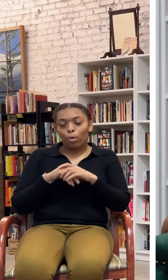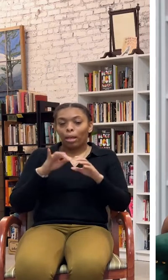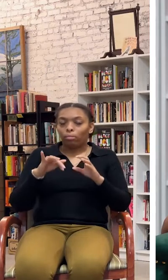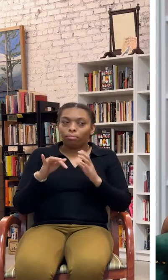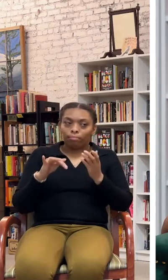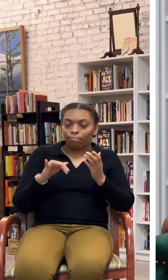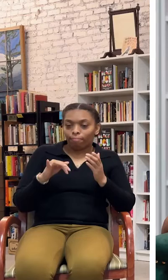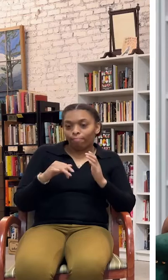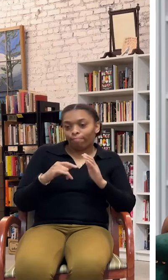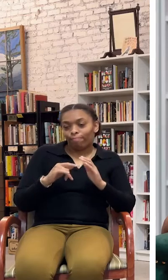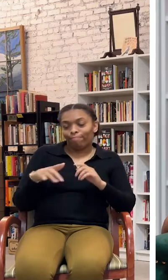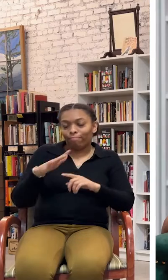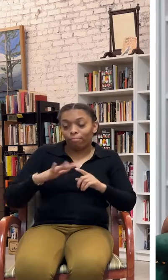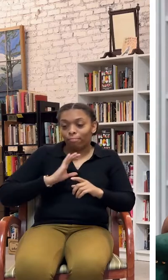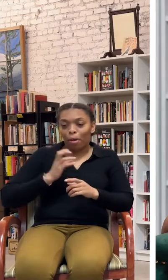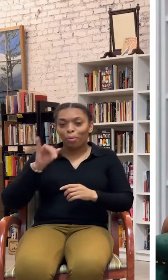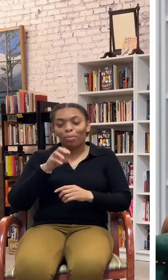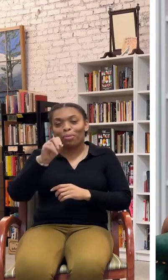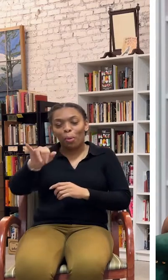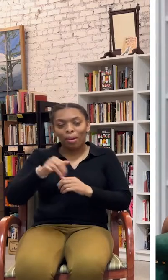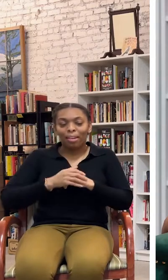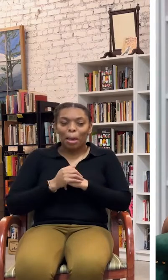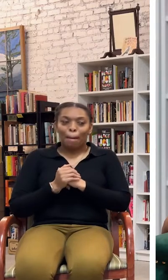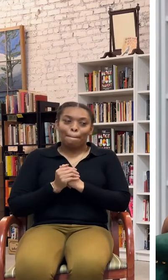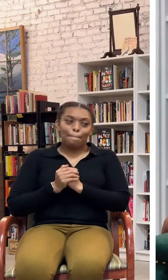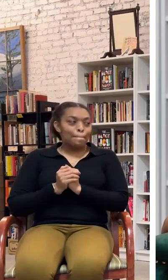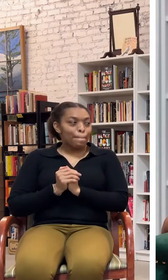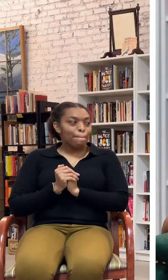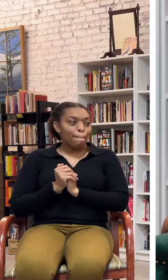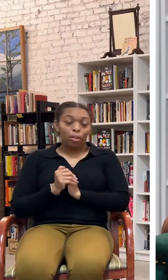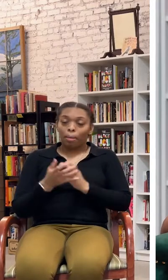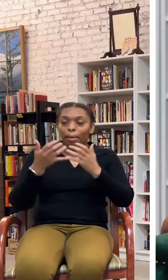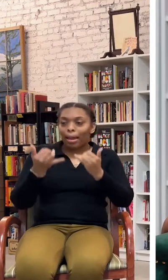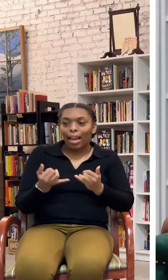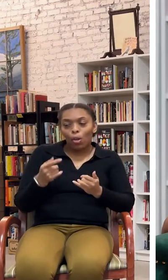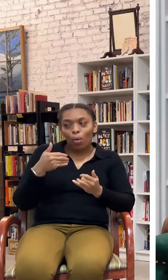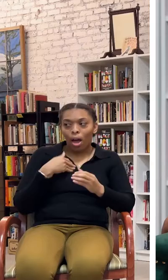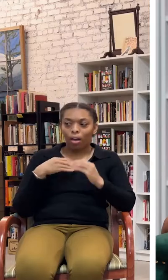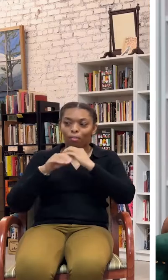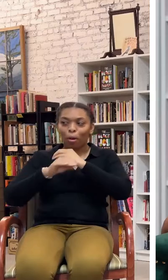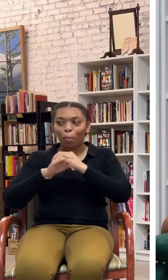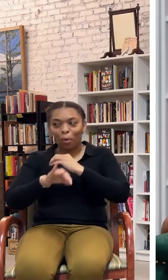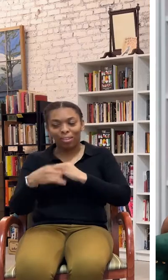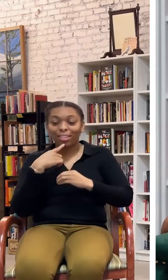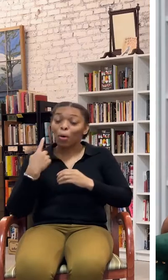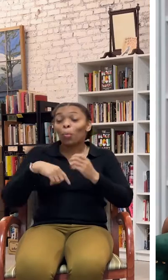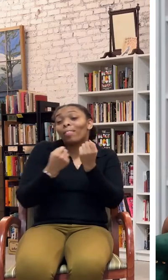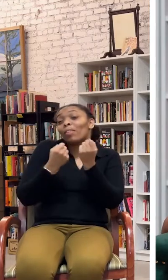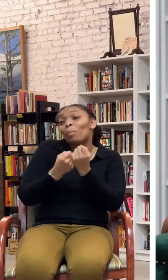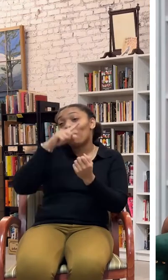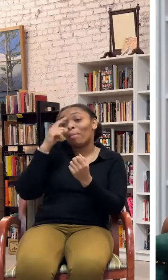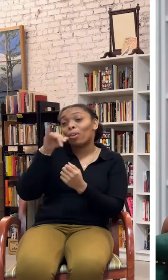that, even right now that there's like commercials and things that say like, we support Black Joy. And it's a